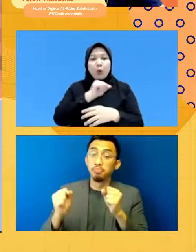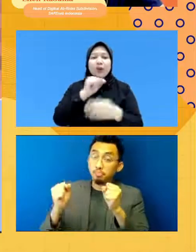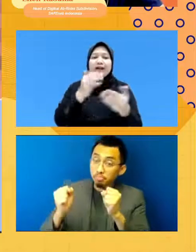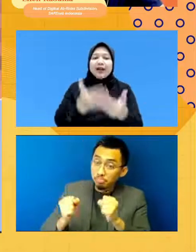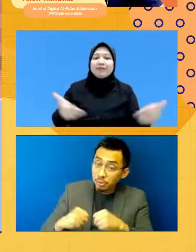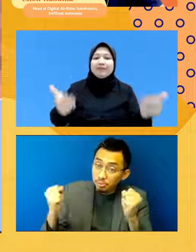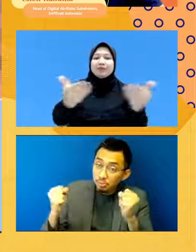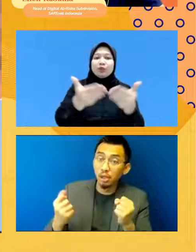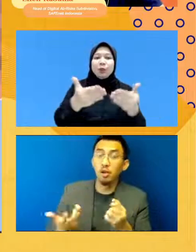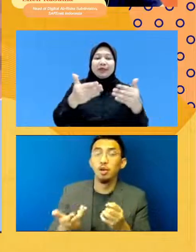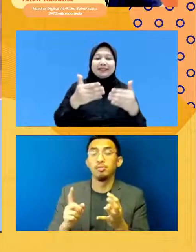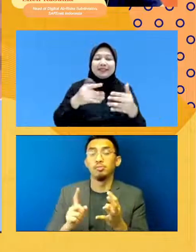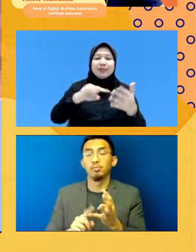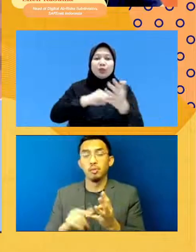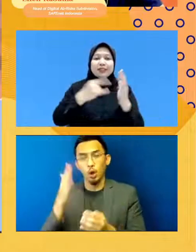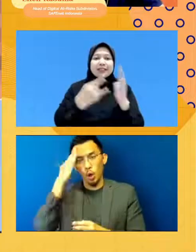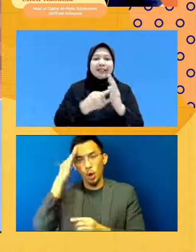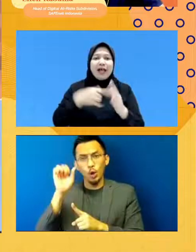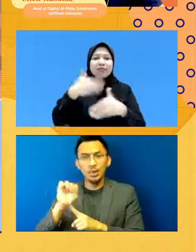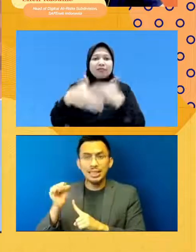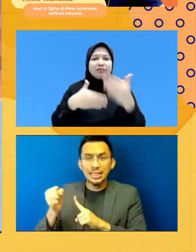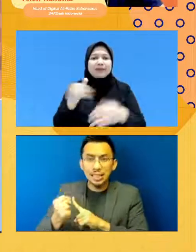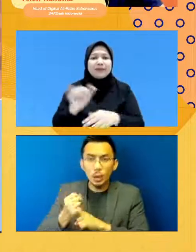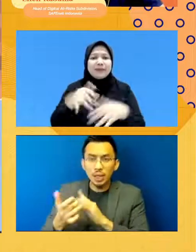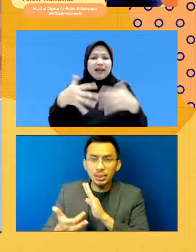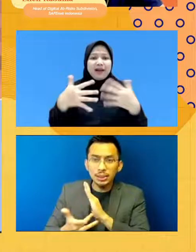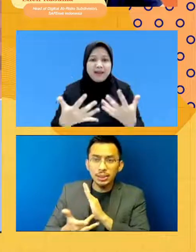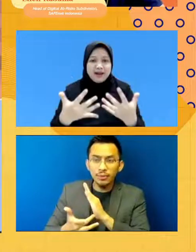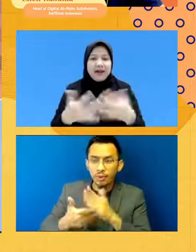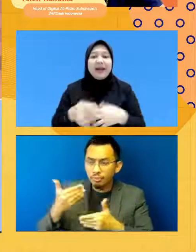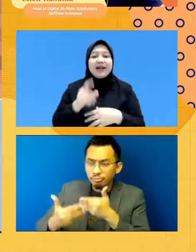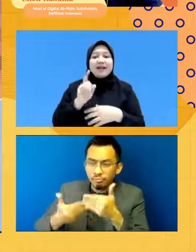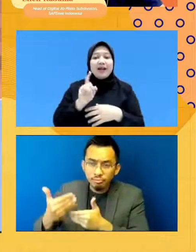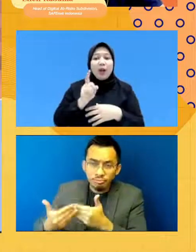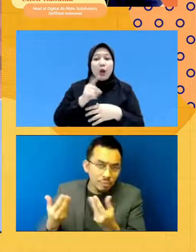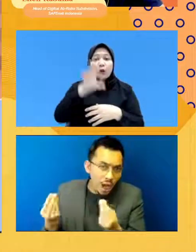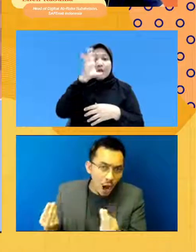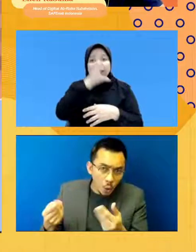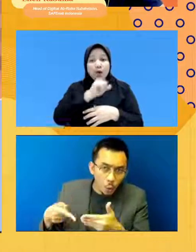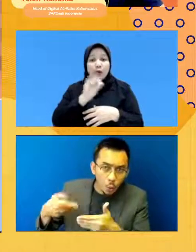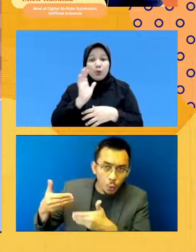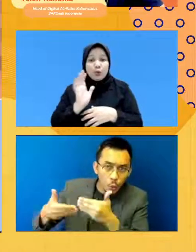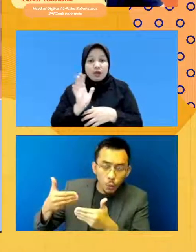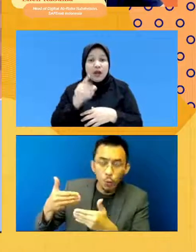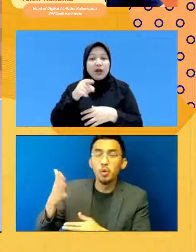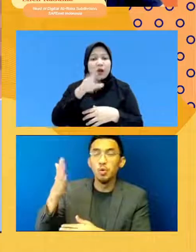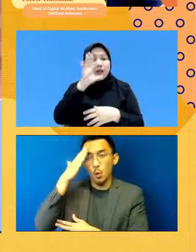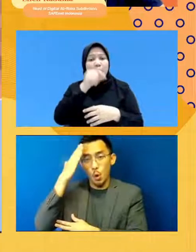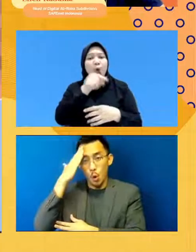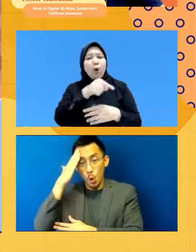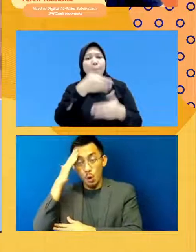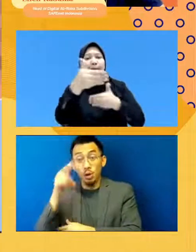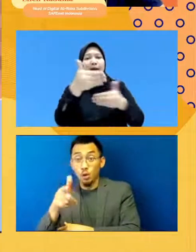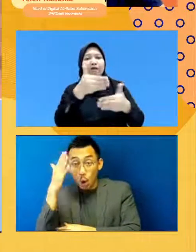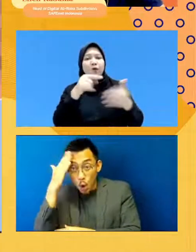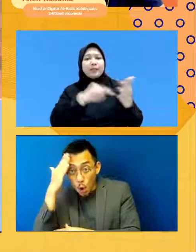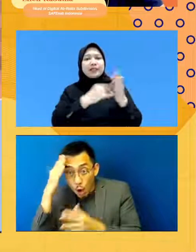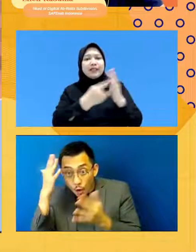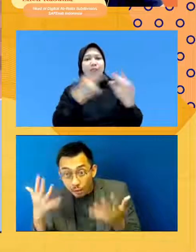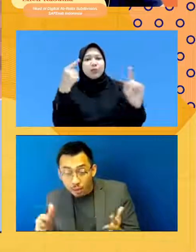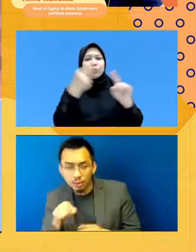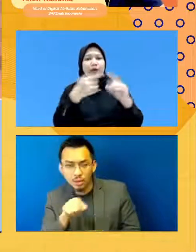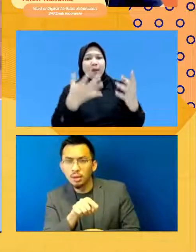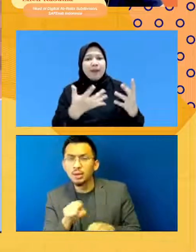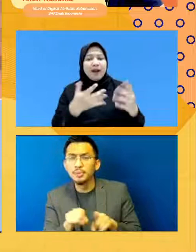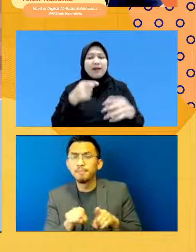data flows and how it is being used. What is digital public sphere? What is the role of digital platform? How we need to also engage